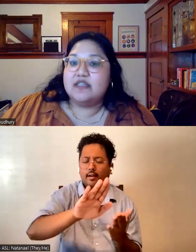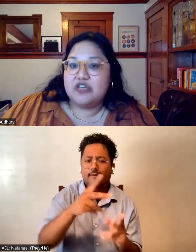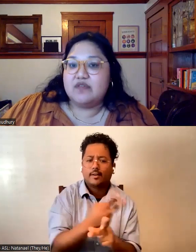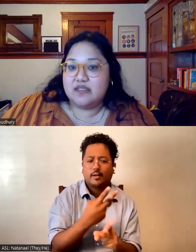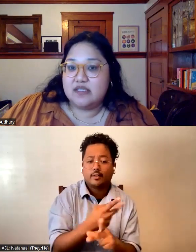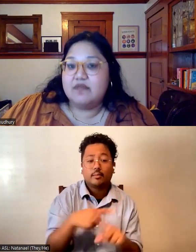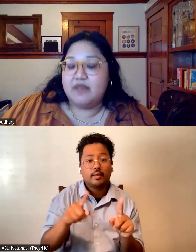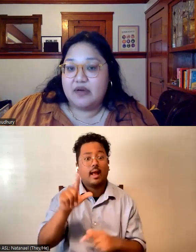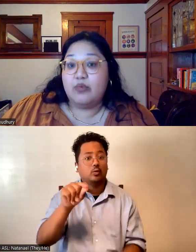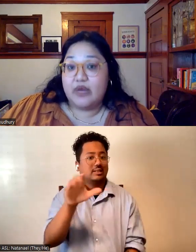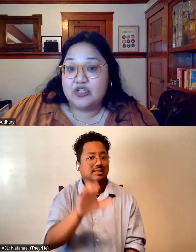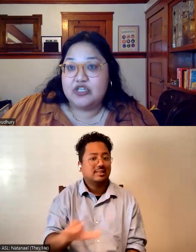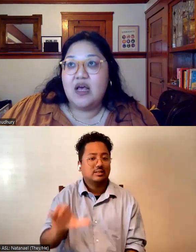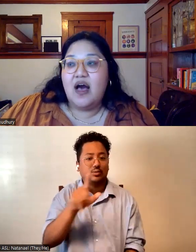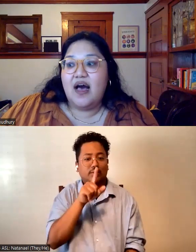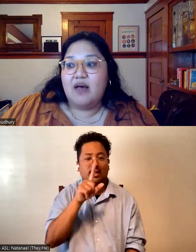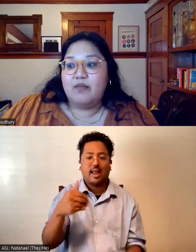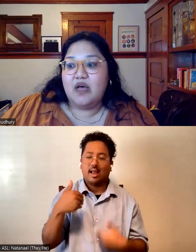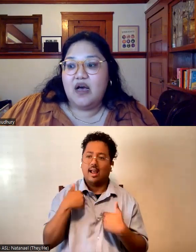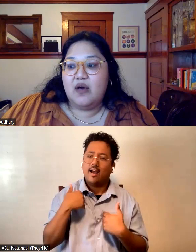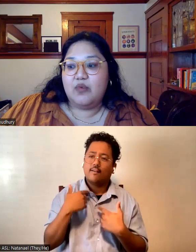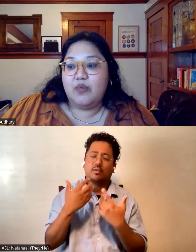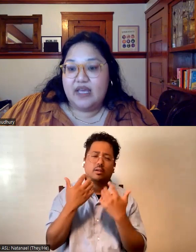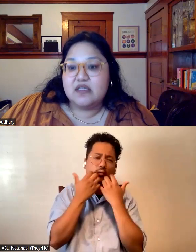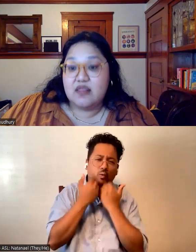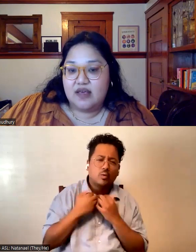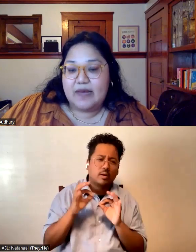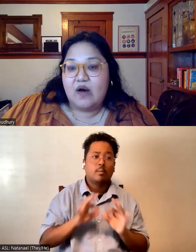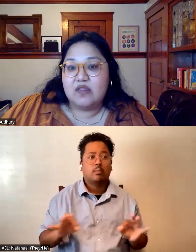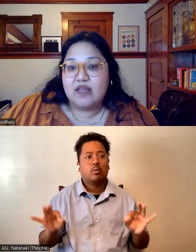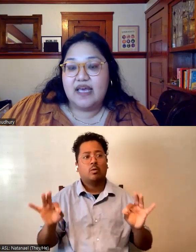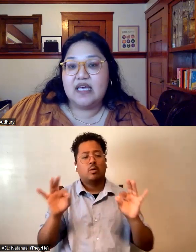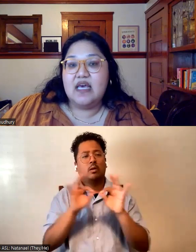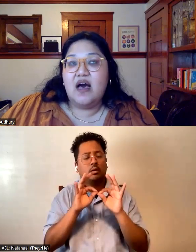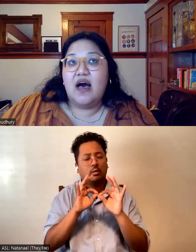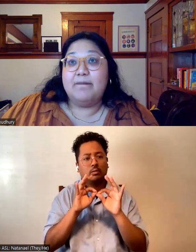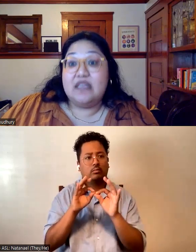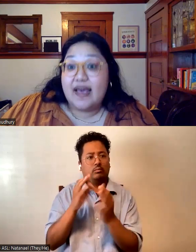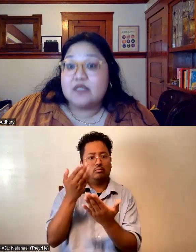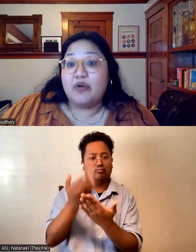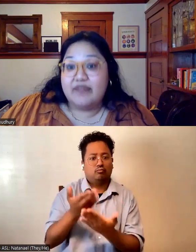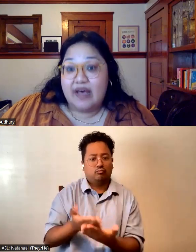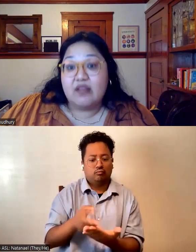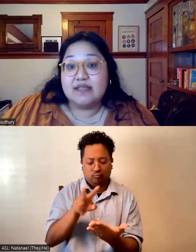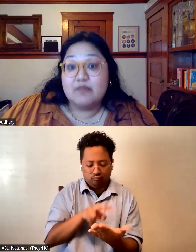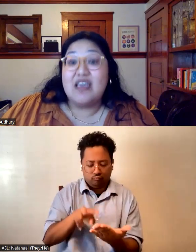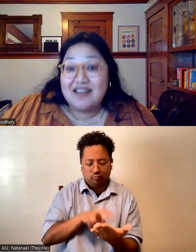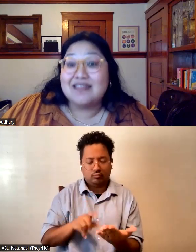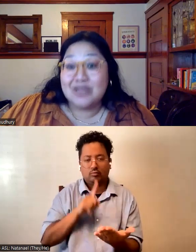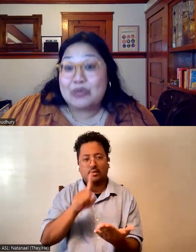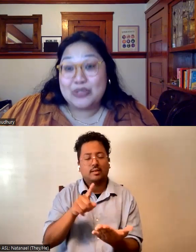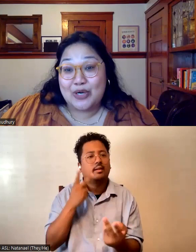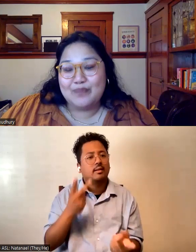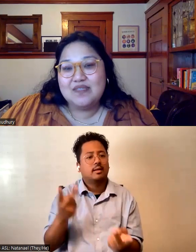20th century gives us this very rich way to think about like the export of healthism in